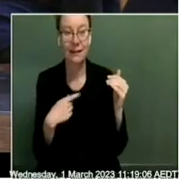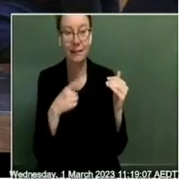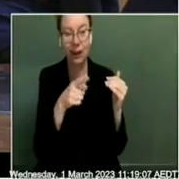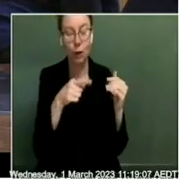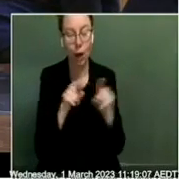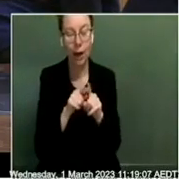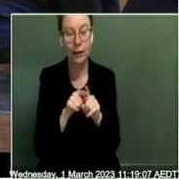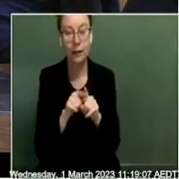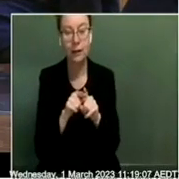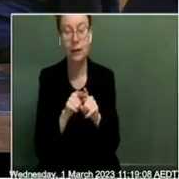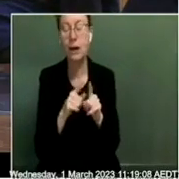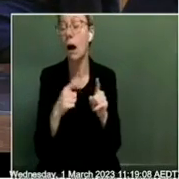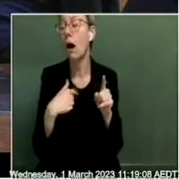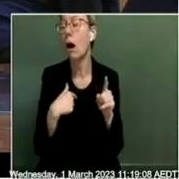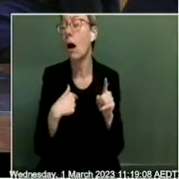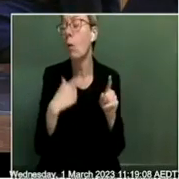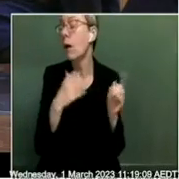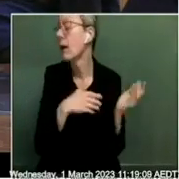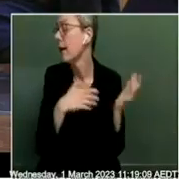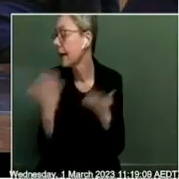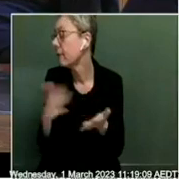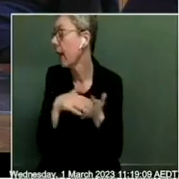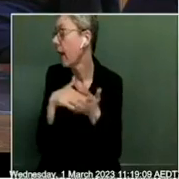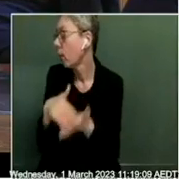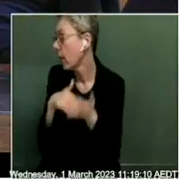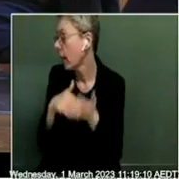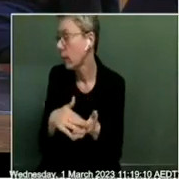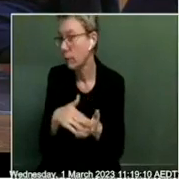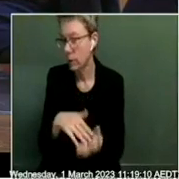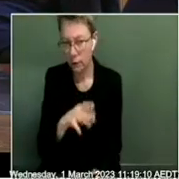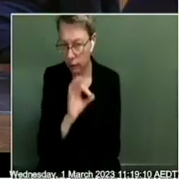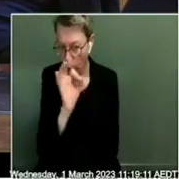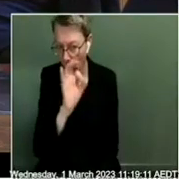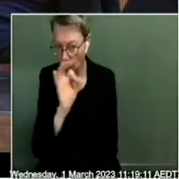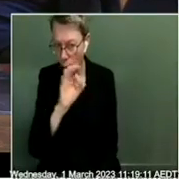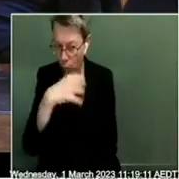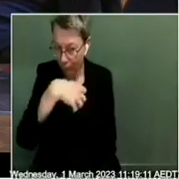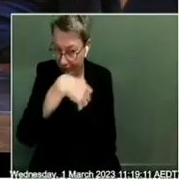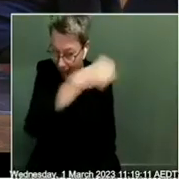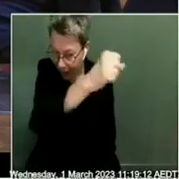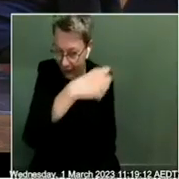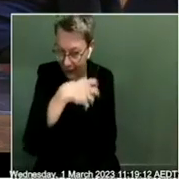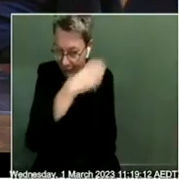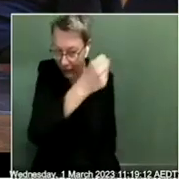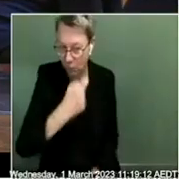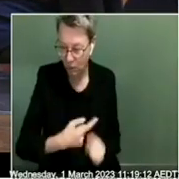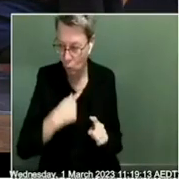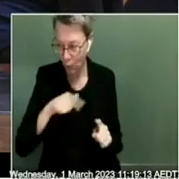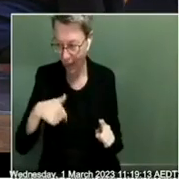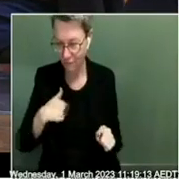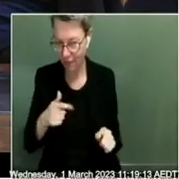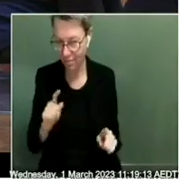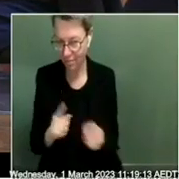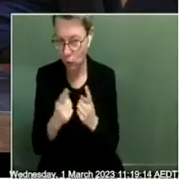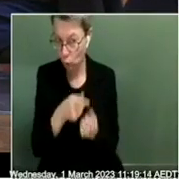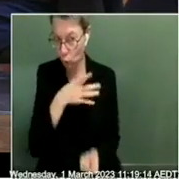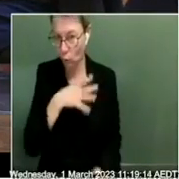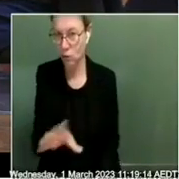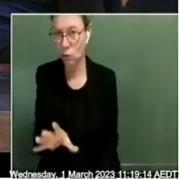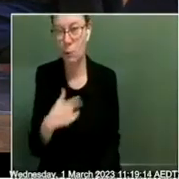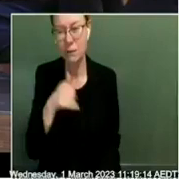We're robbed every day. Yeah. So we've got to get smart about talking. And the sovereignty